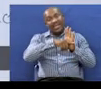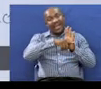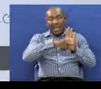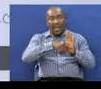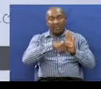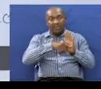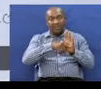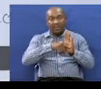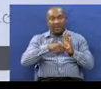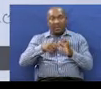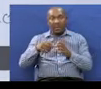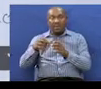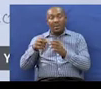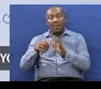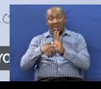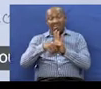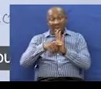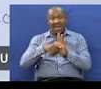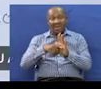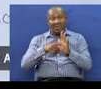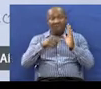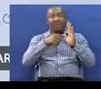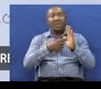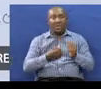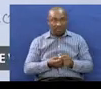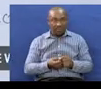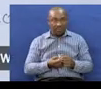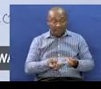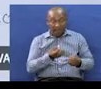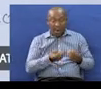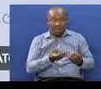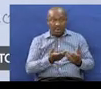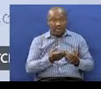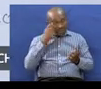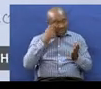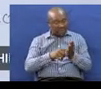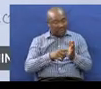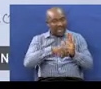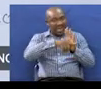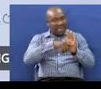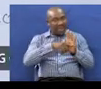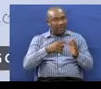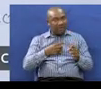at negative, oxygen boils at negative